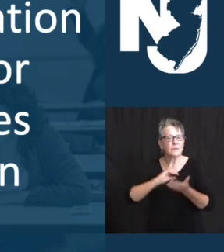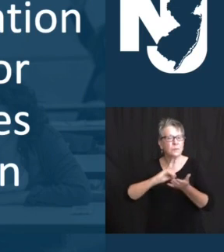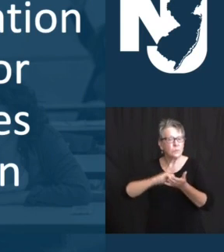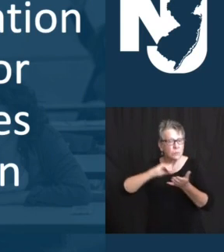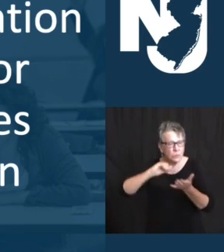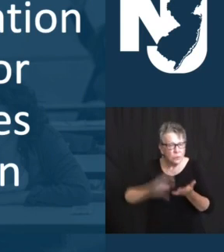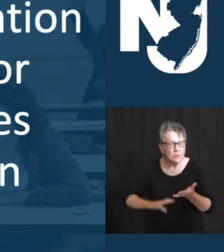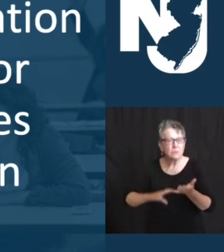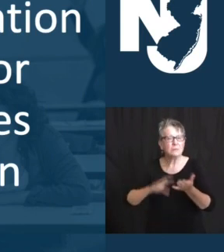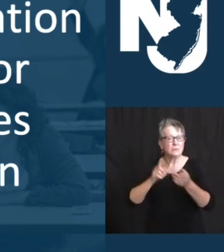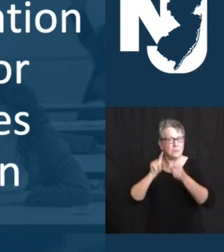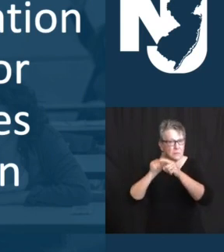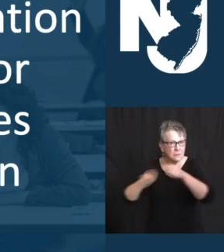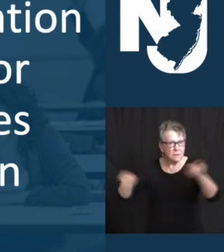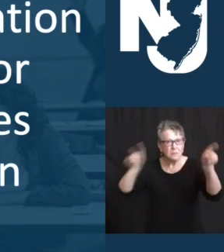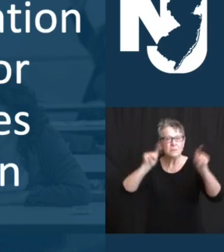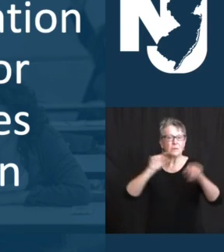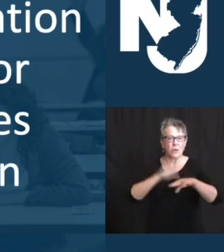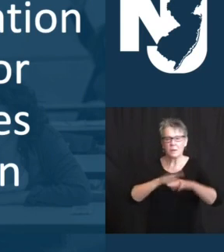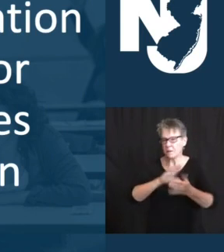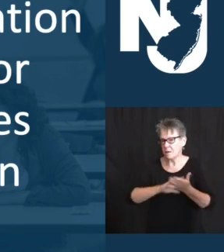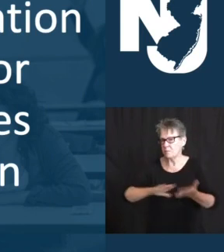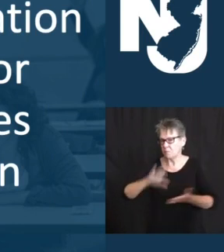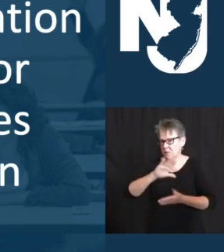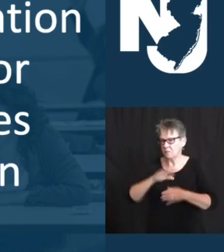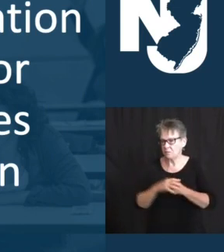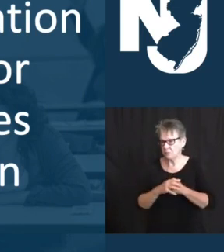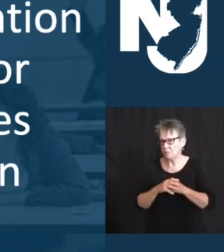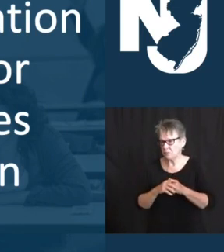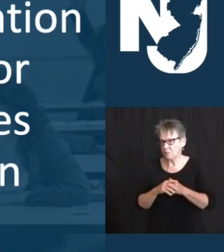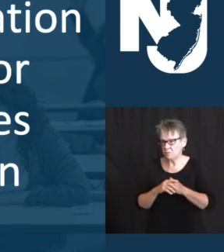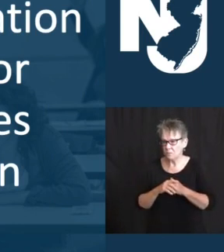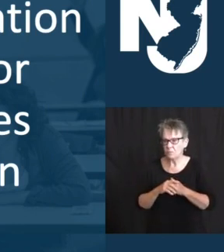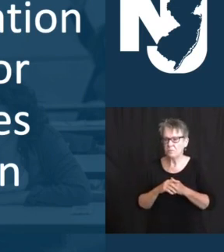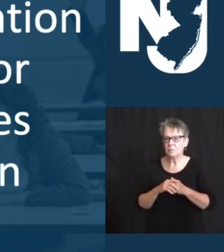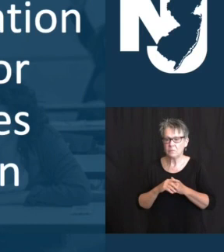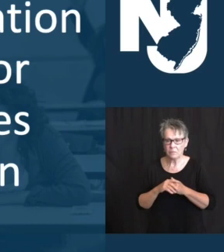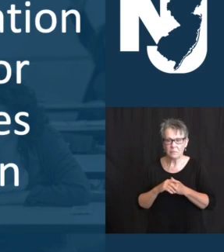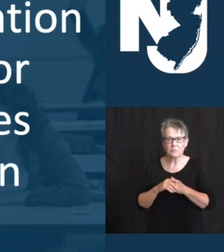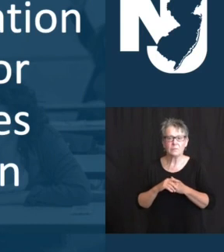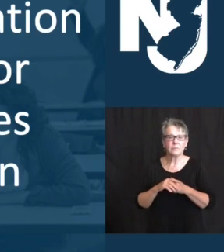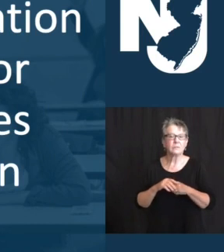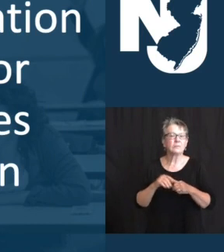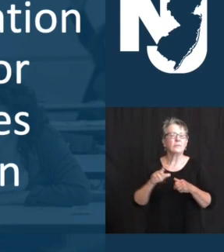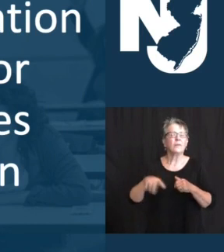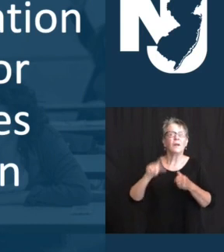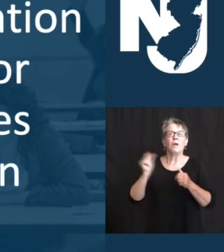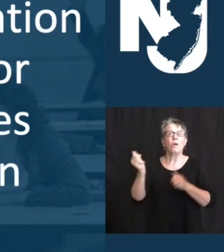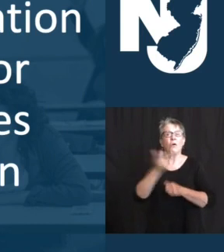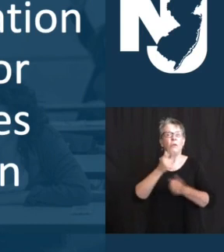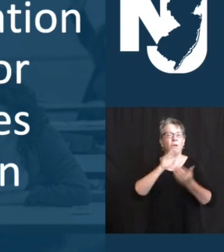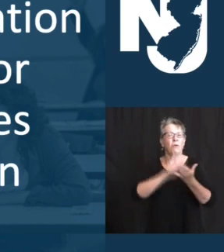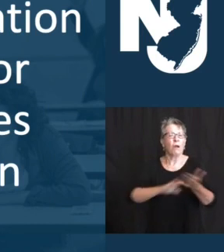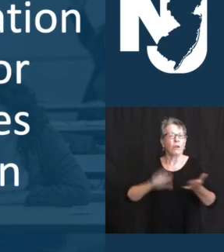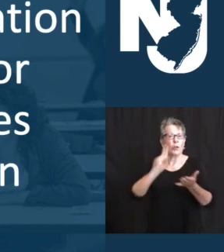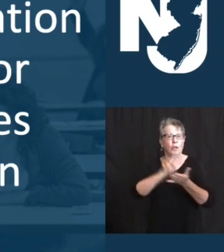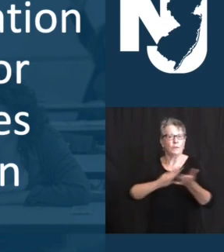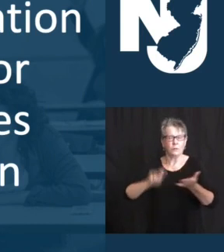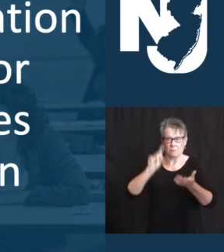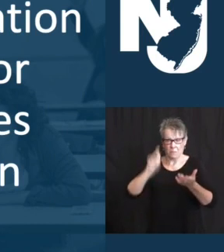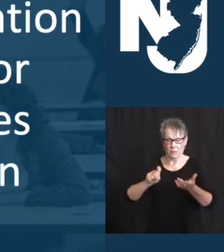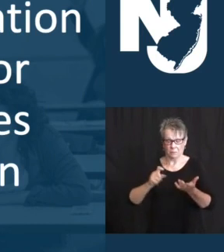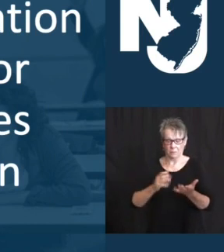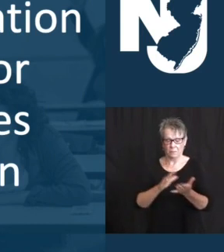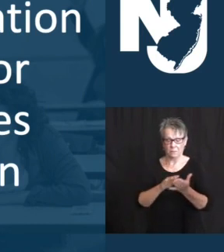to OSHA, which is the Office of Secretary of Higher Education. By the way, I don't want to get acronym crazy here. At